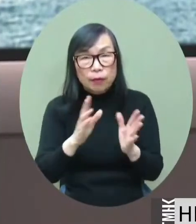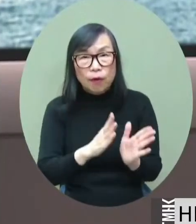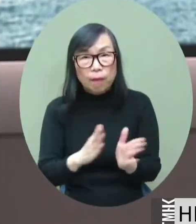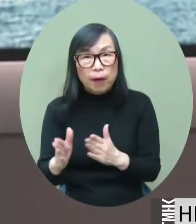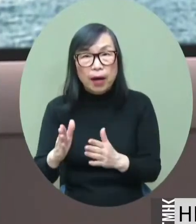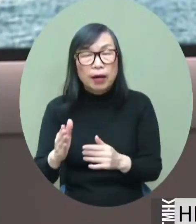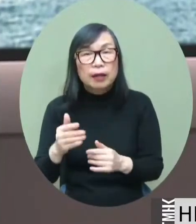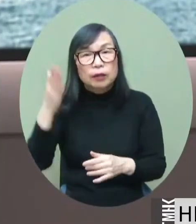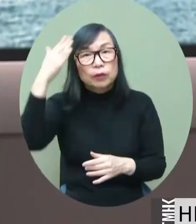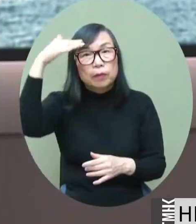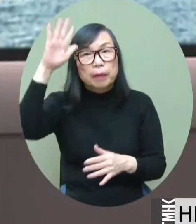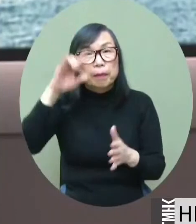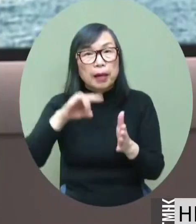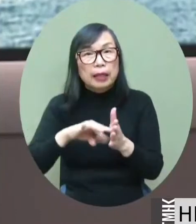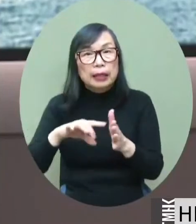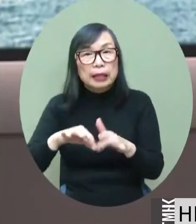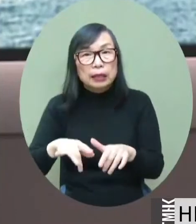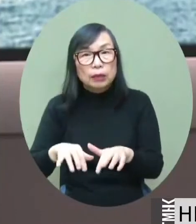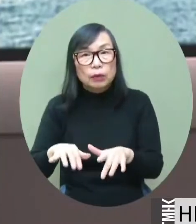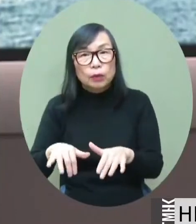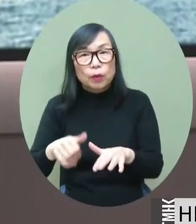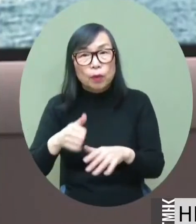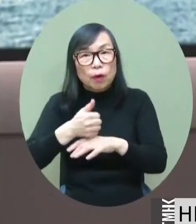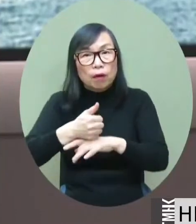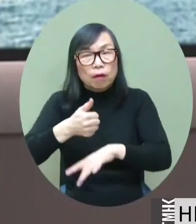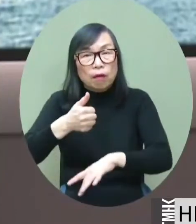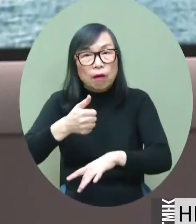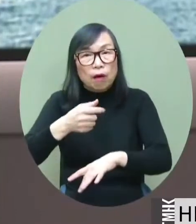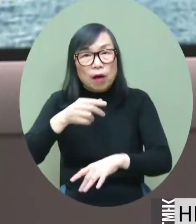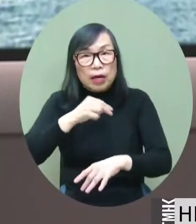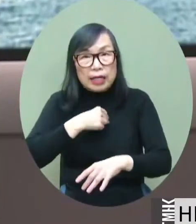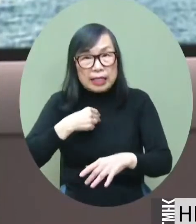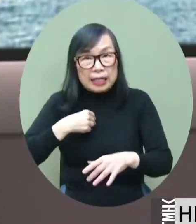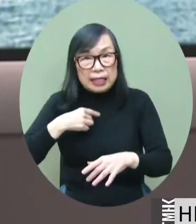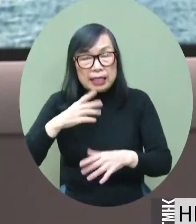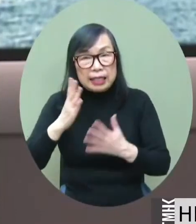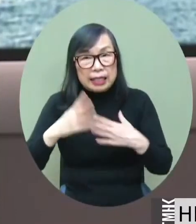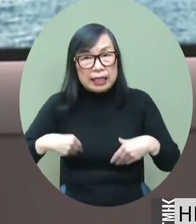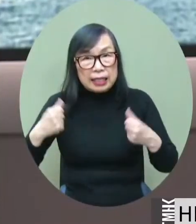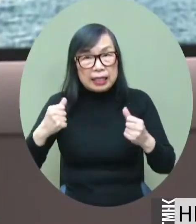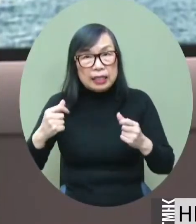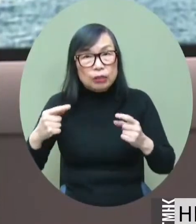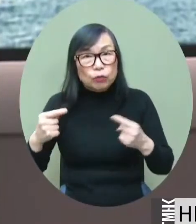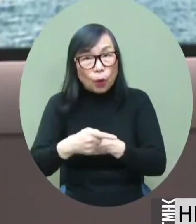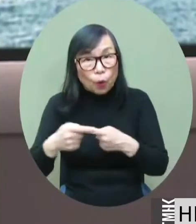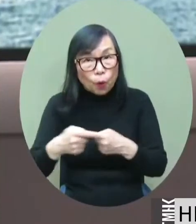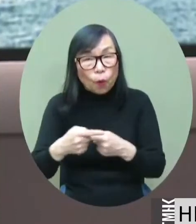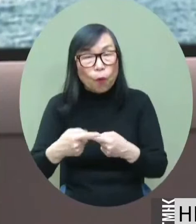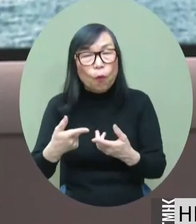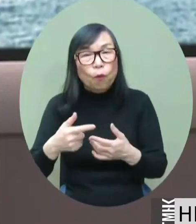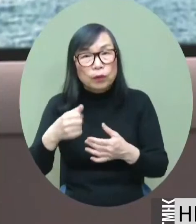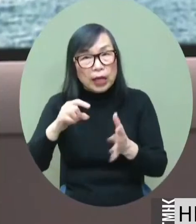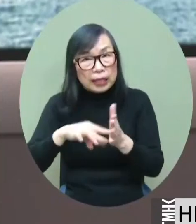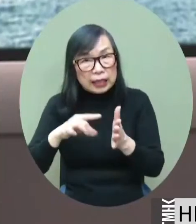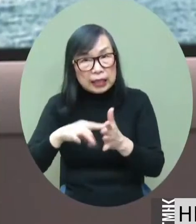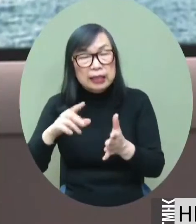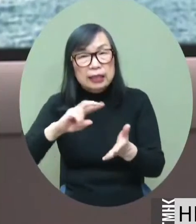the drug delivering mechanism. And we all know that the